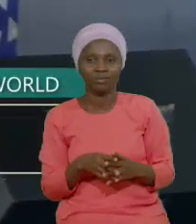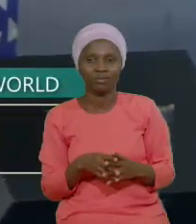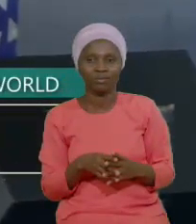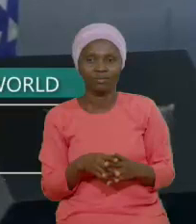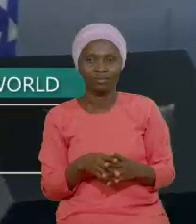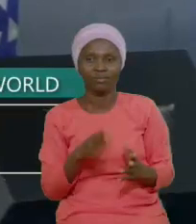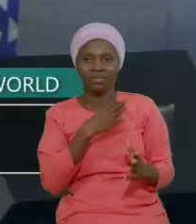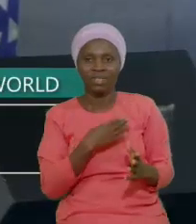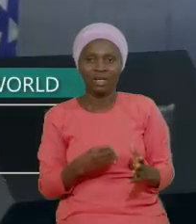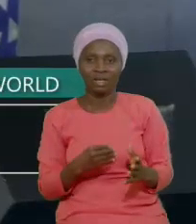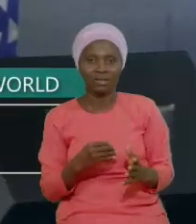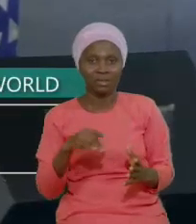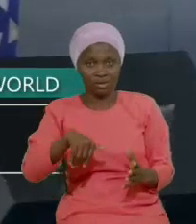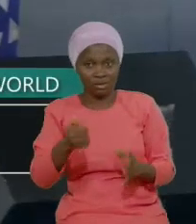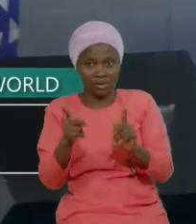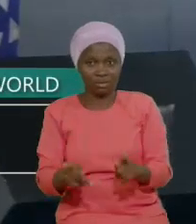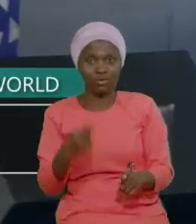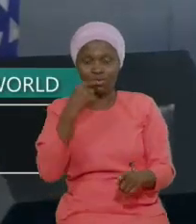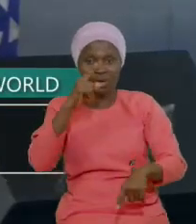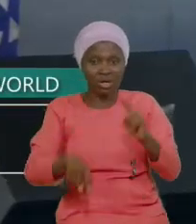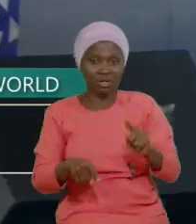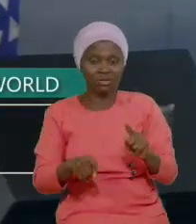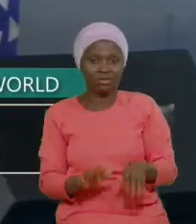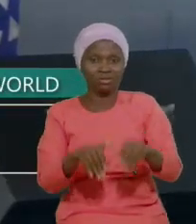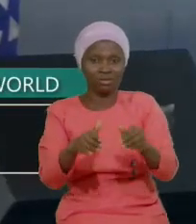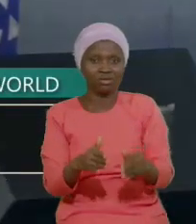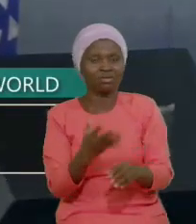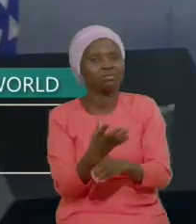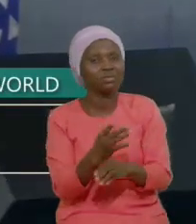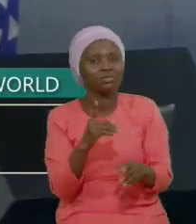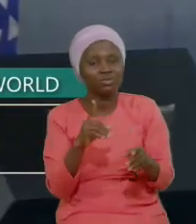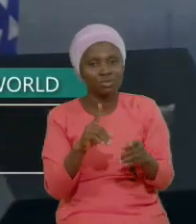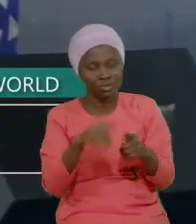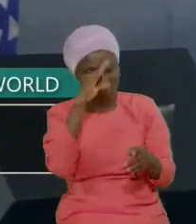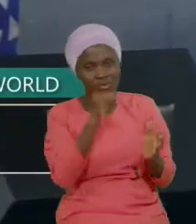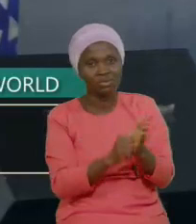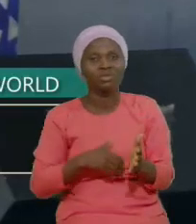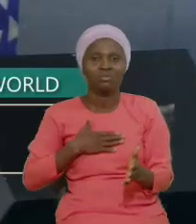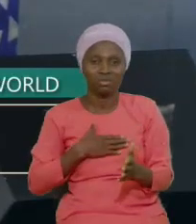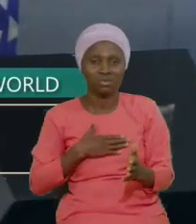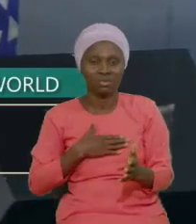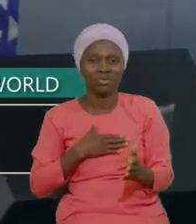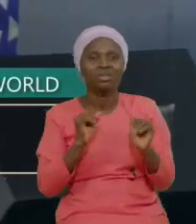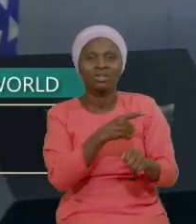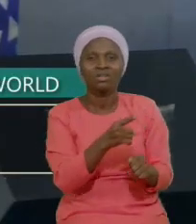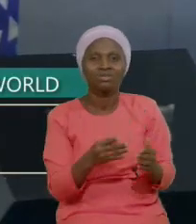And the one who could not swim appealed to him, "Sir, can you take me to the shore?"